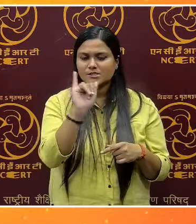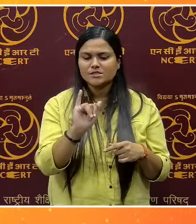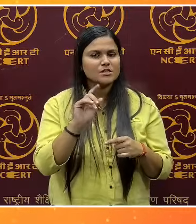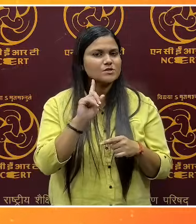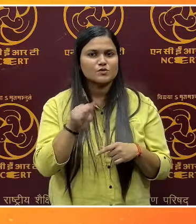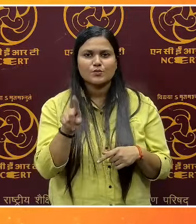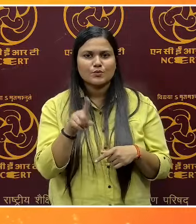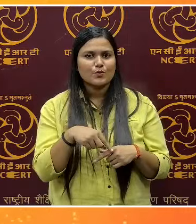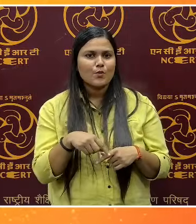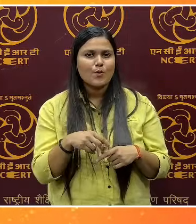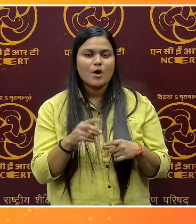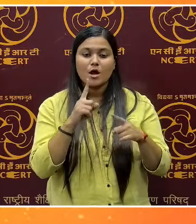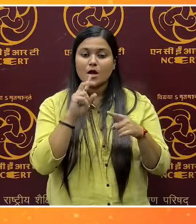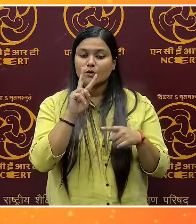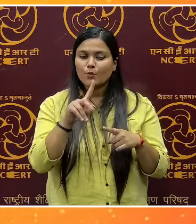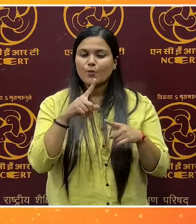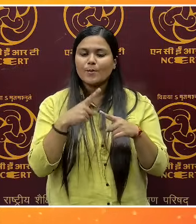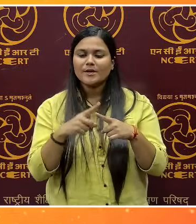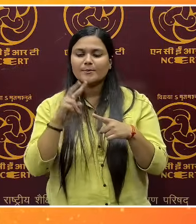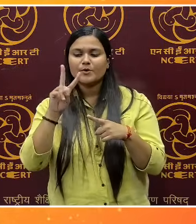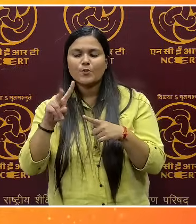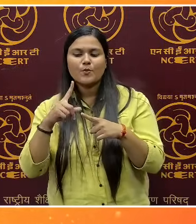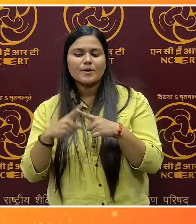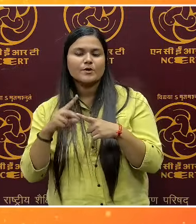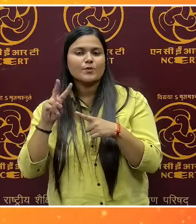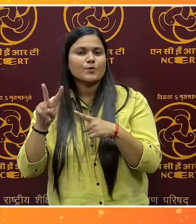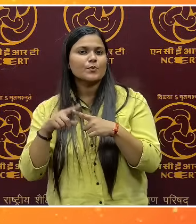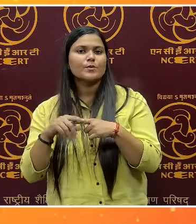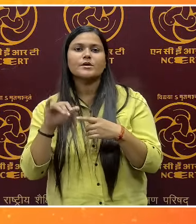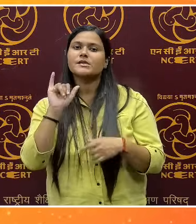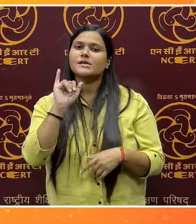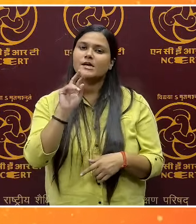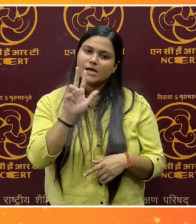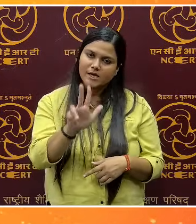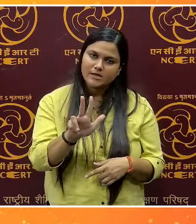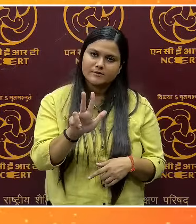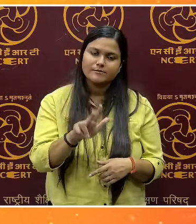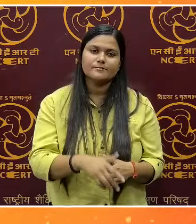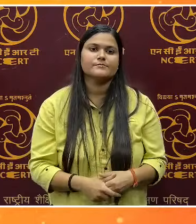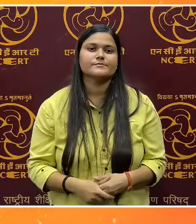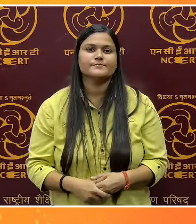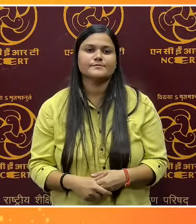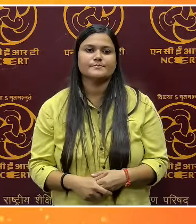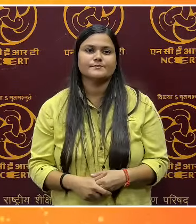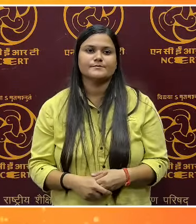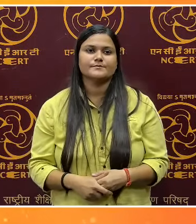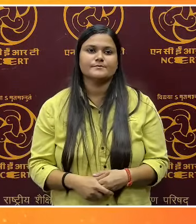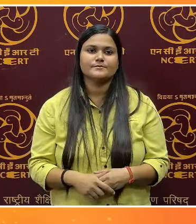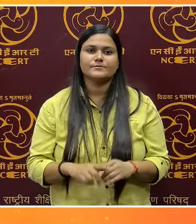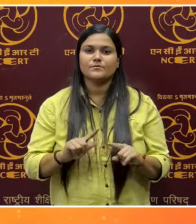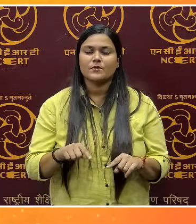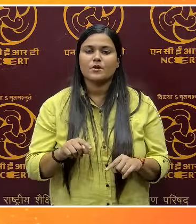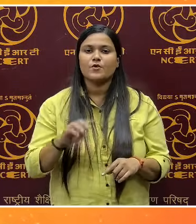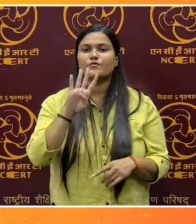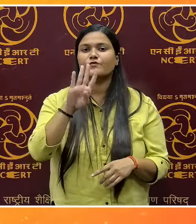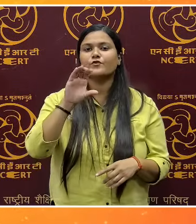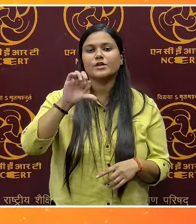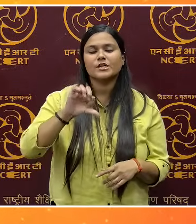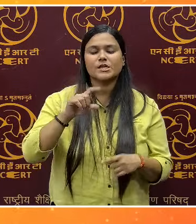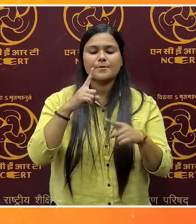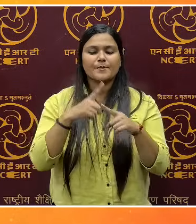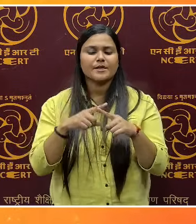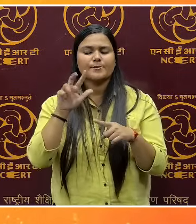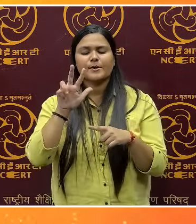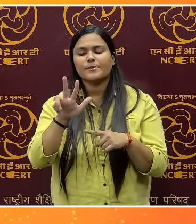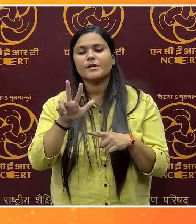yes. They should be very careful. 2 into 2 into 2 is 8. So, what is 49 multiplied by